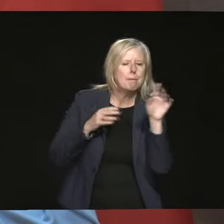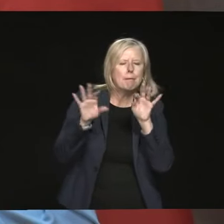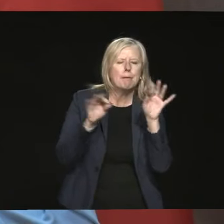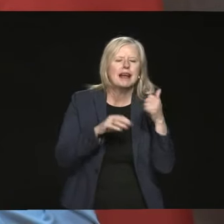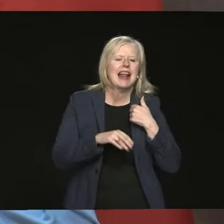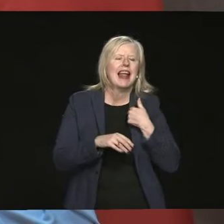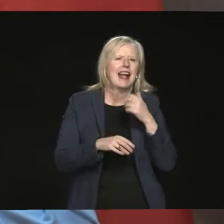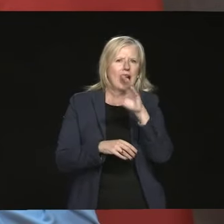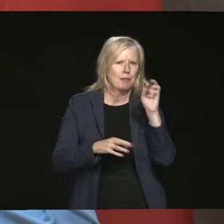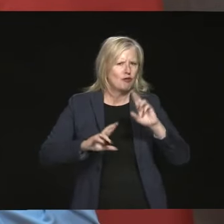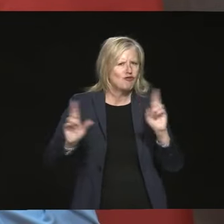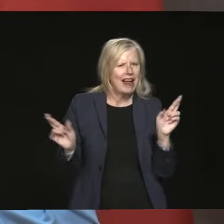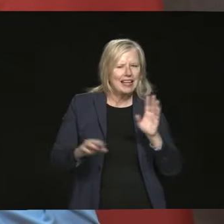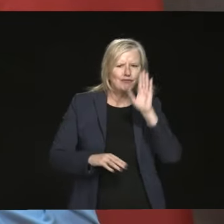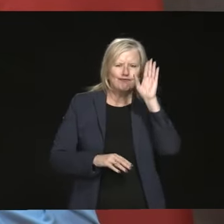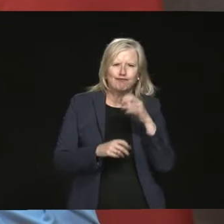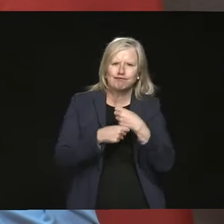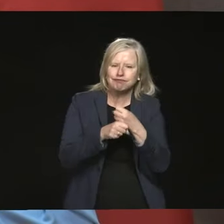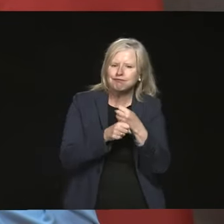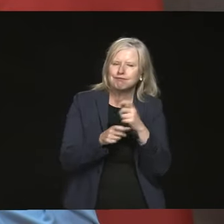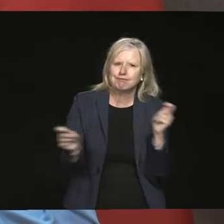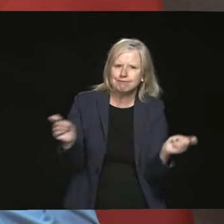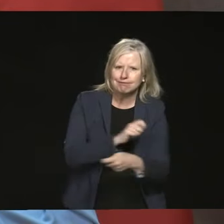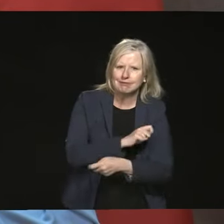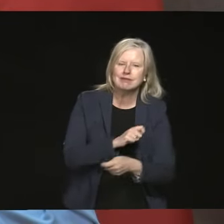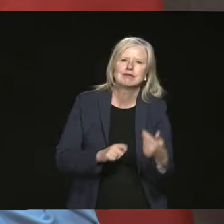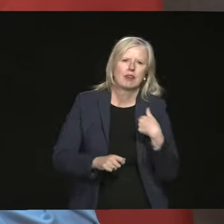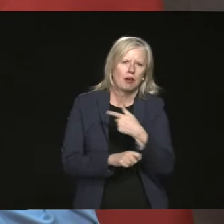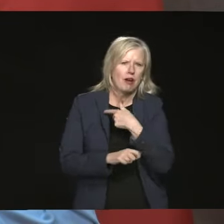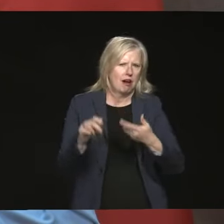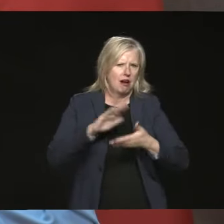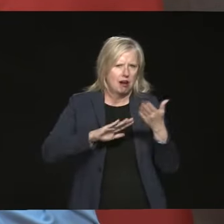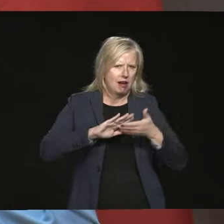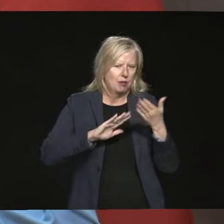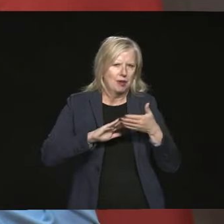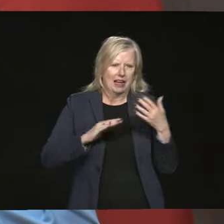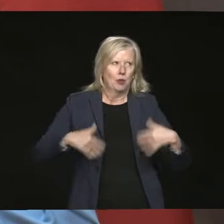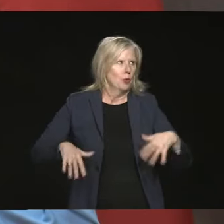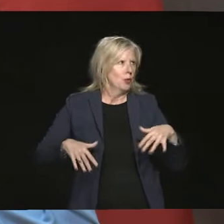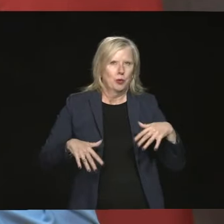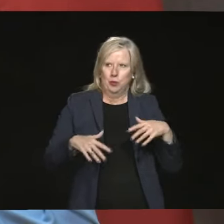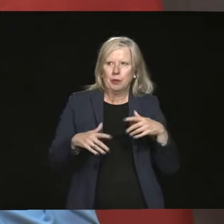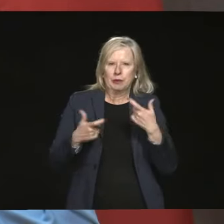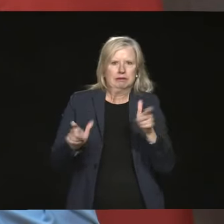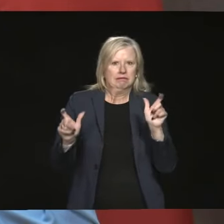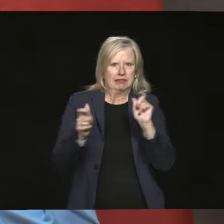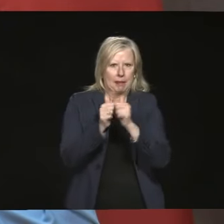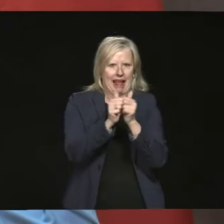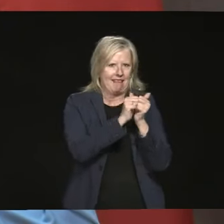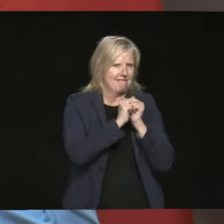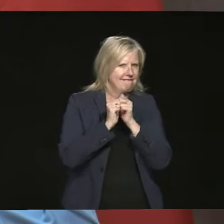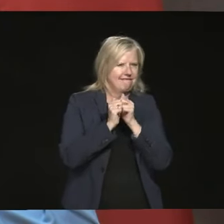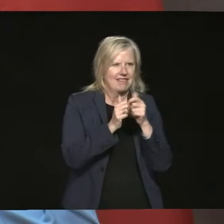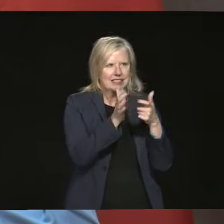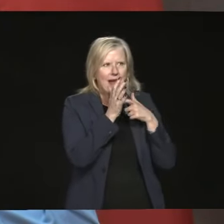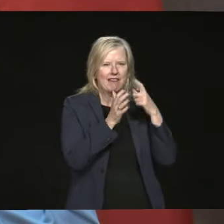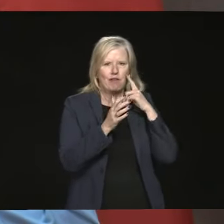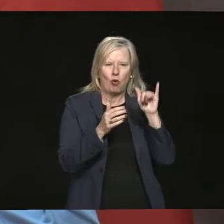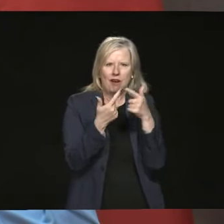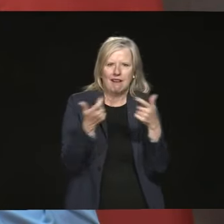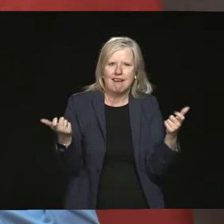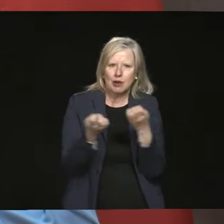challenge. We are operating in a hyper-competitive market, and while demand for these supplies is